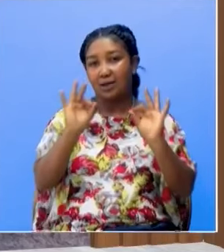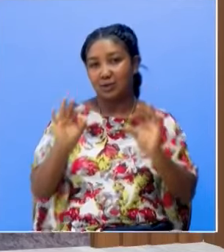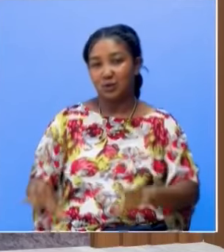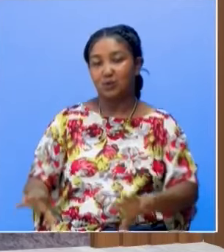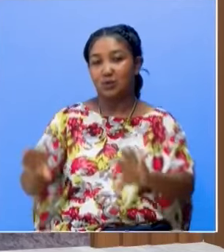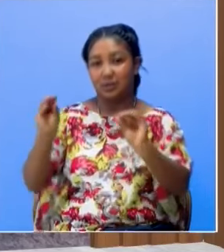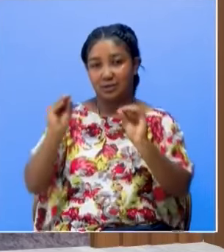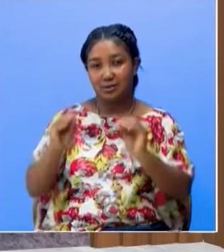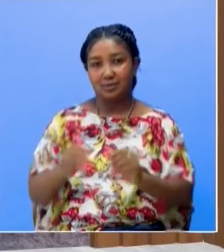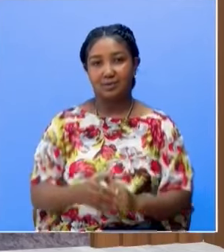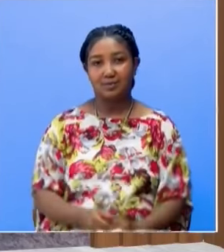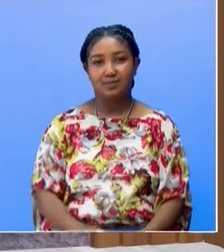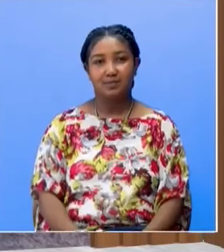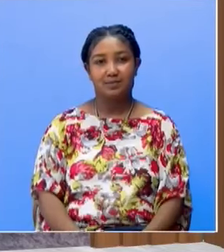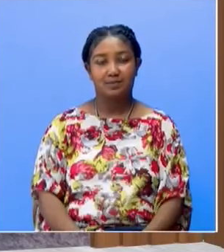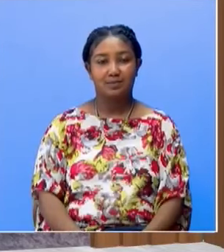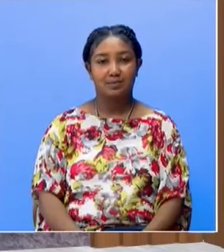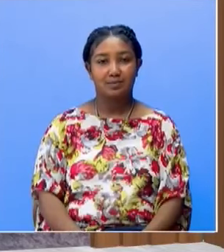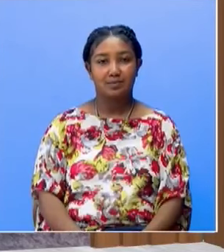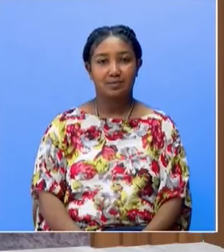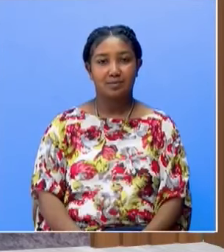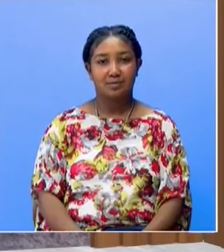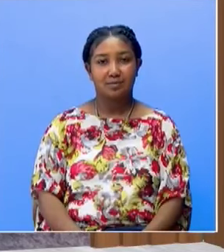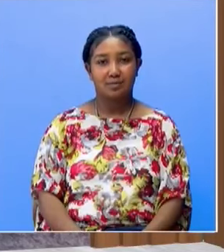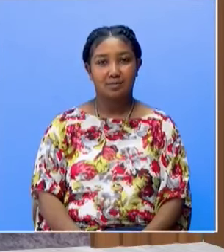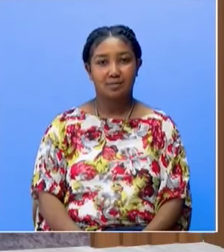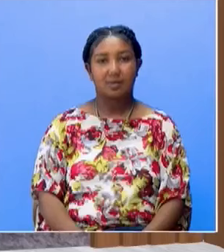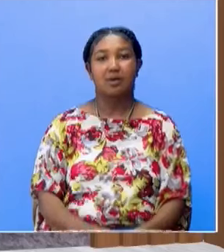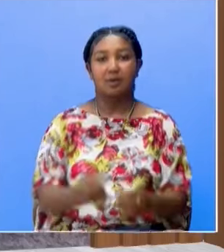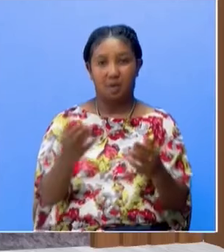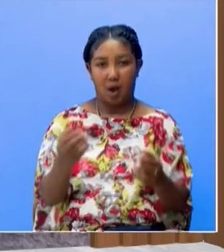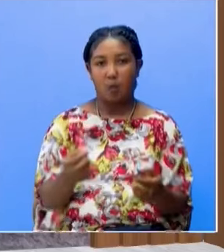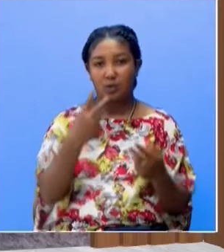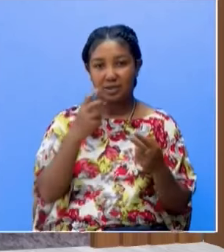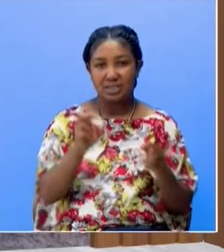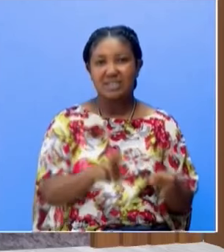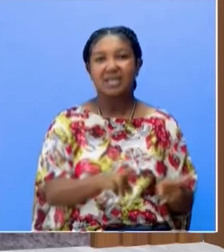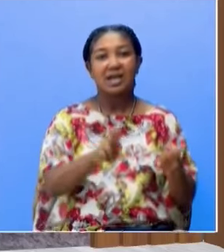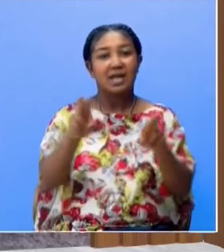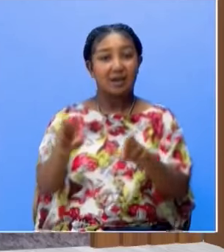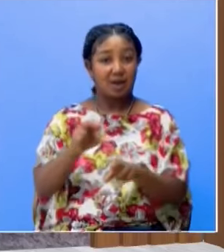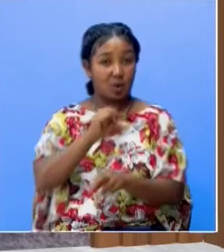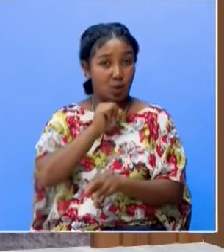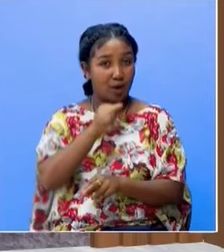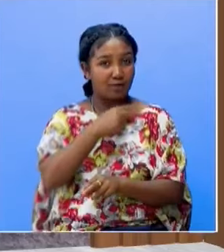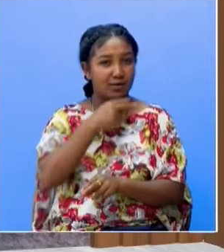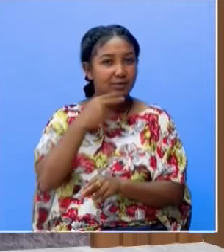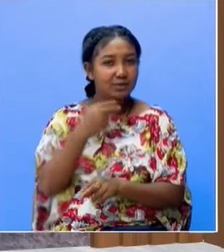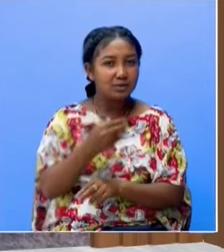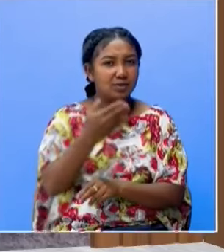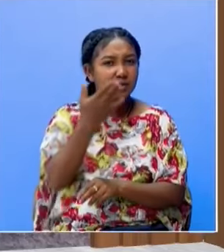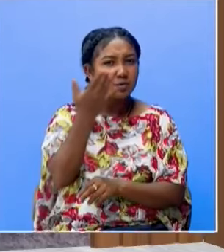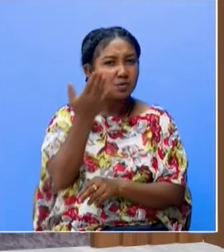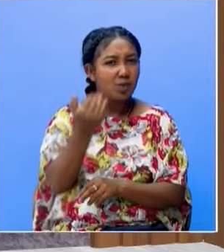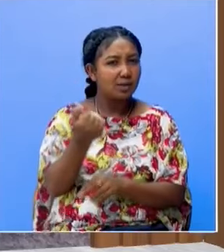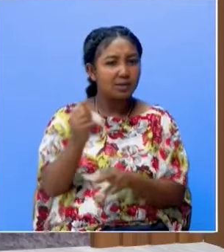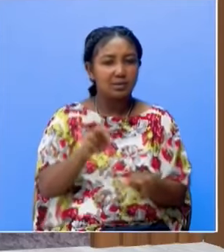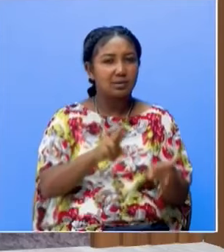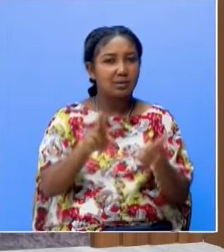Come on. Let's go to about irregular verbs. Do you know what a regular